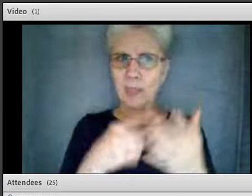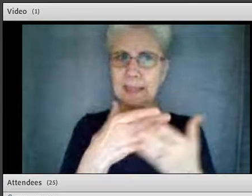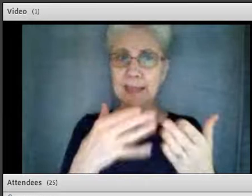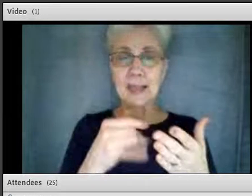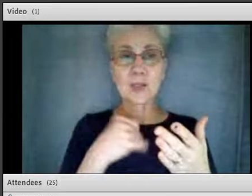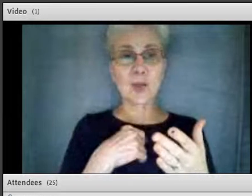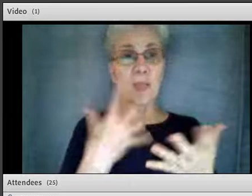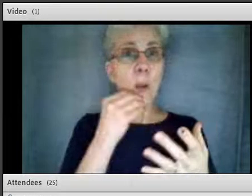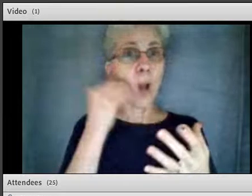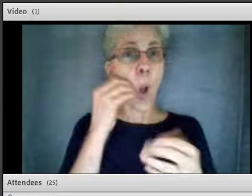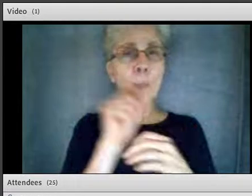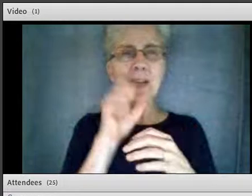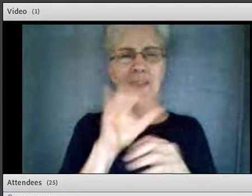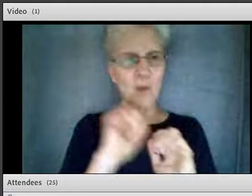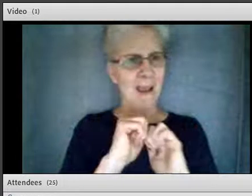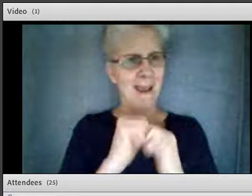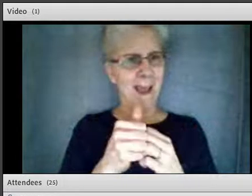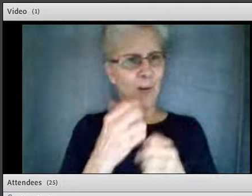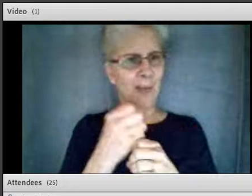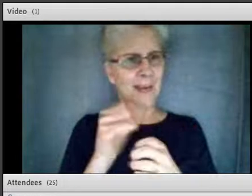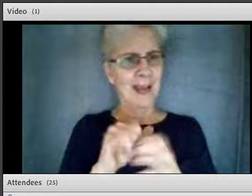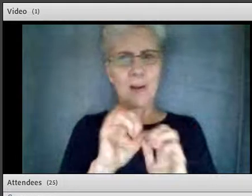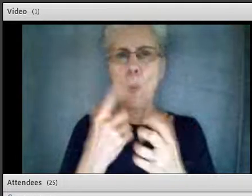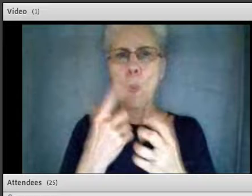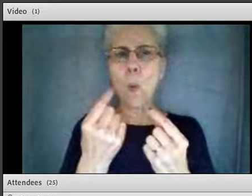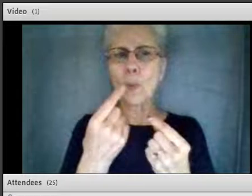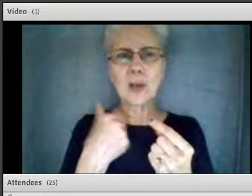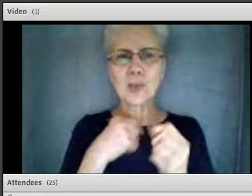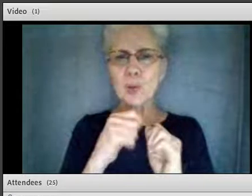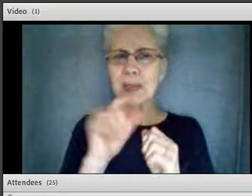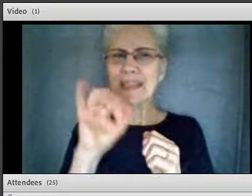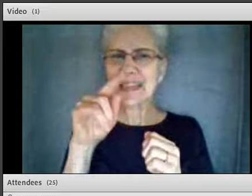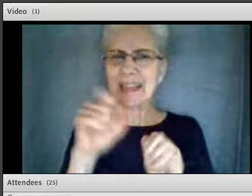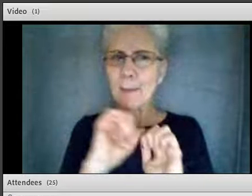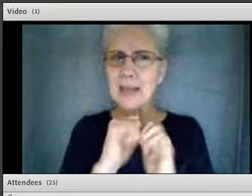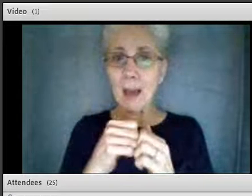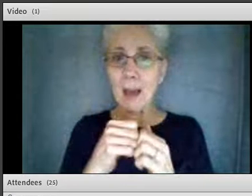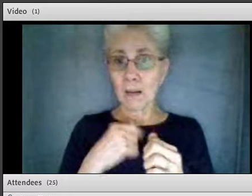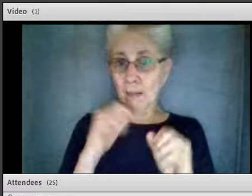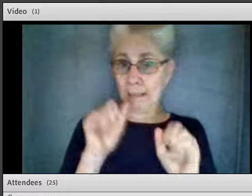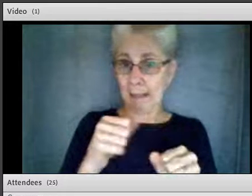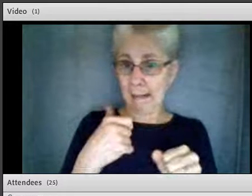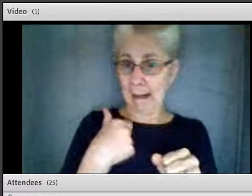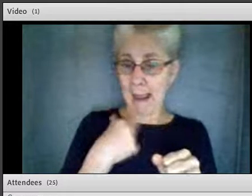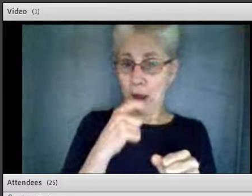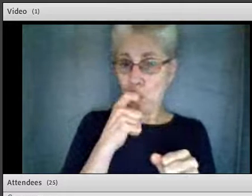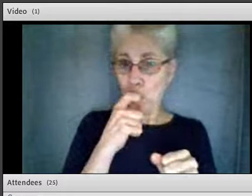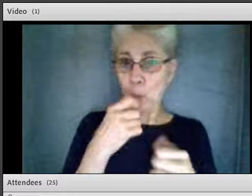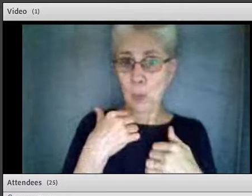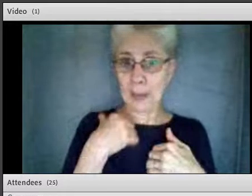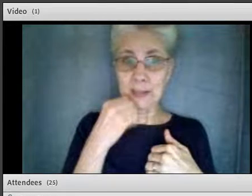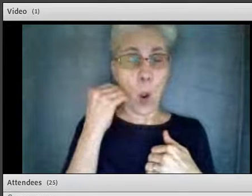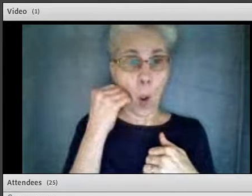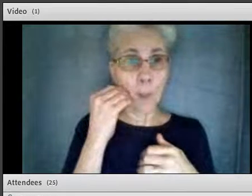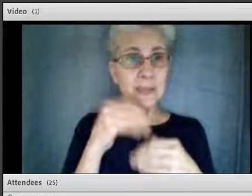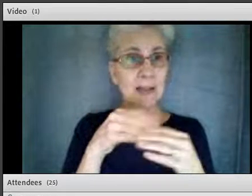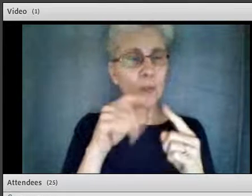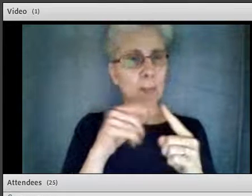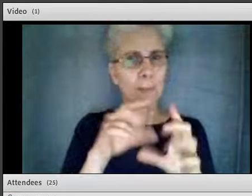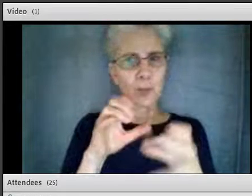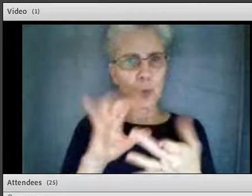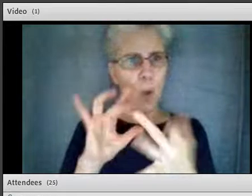What do they have to do? What are the steps? Is that reasonable for somebody who needs home delivery to be able to do all of those steps? And what can you